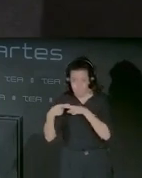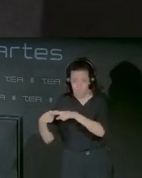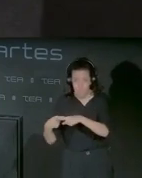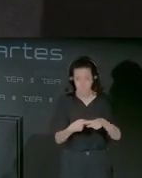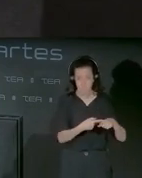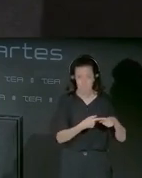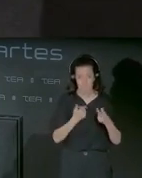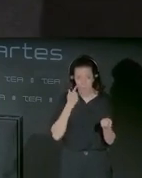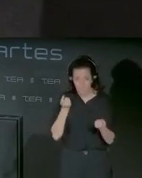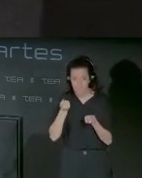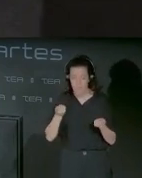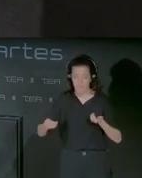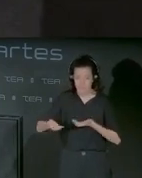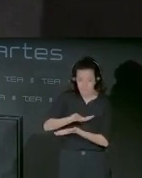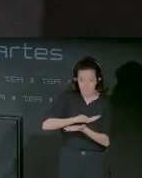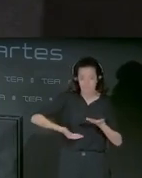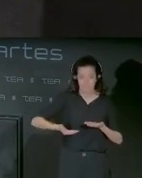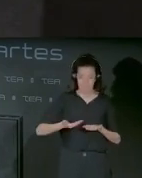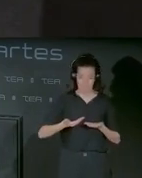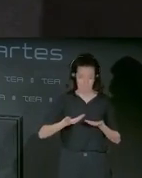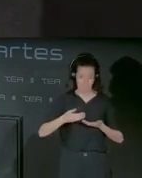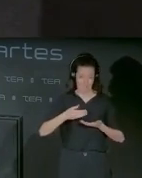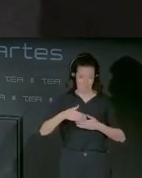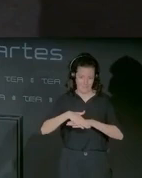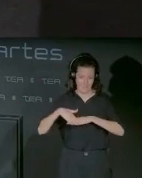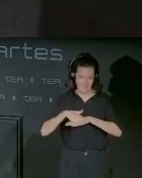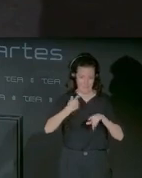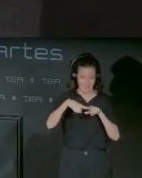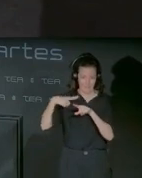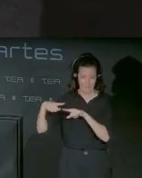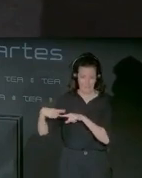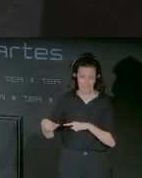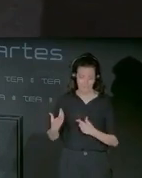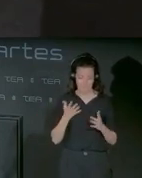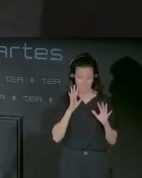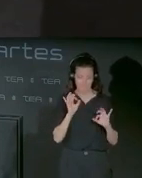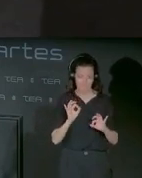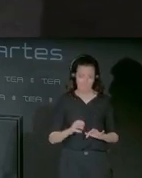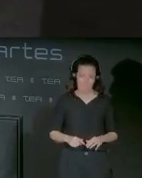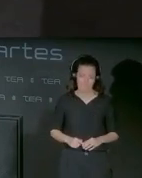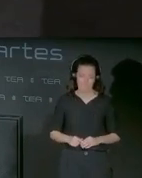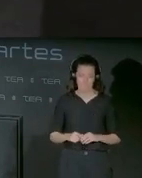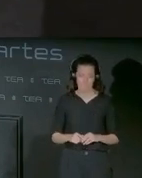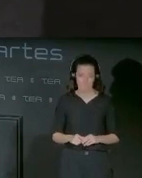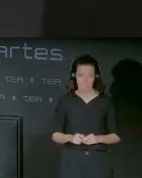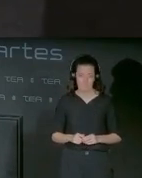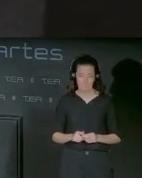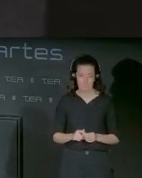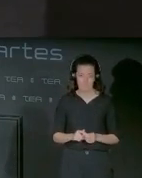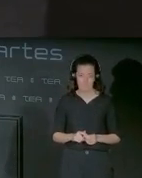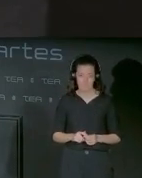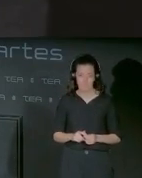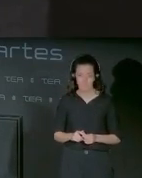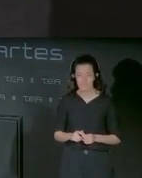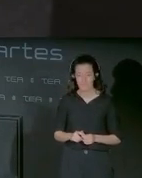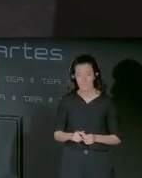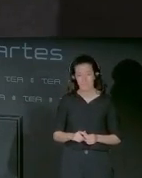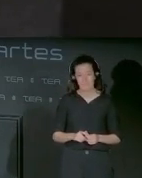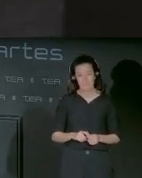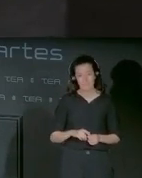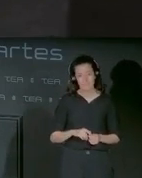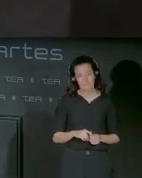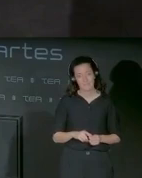work for the film institutions in Europe, or the European Film Agency. That's